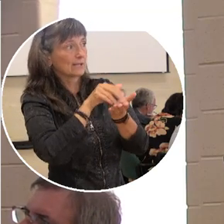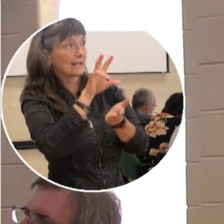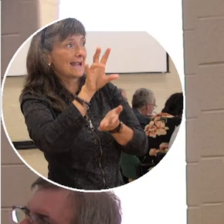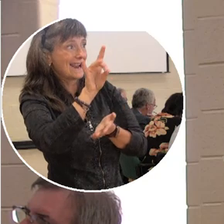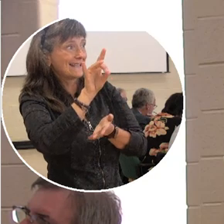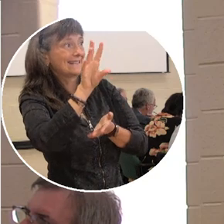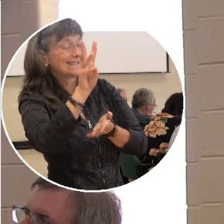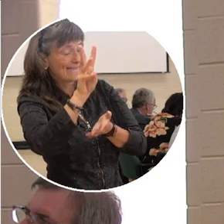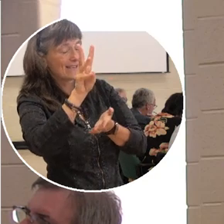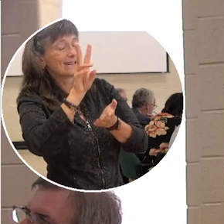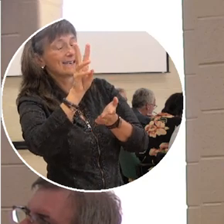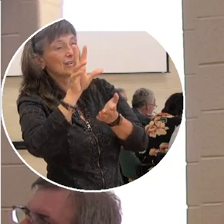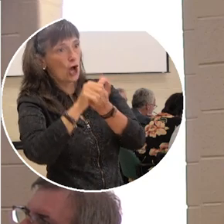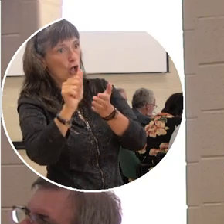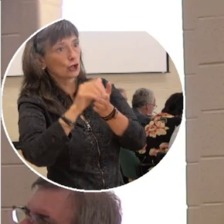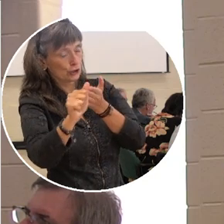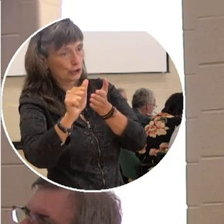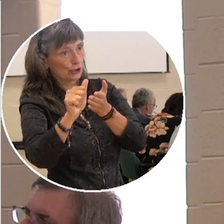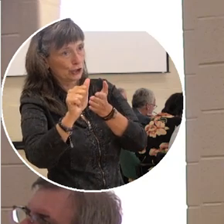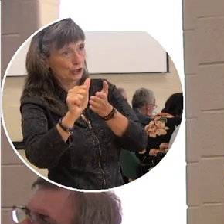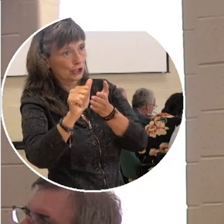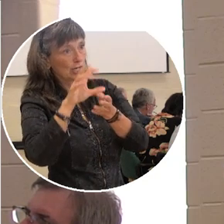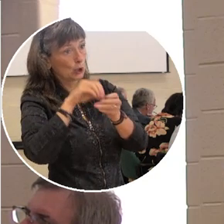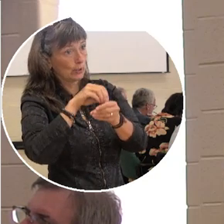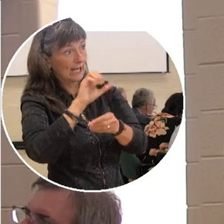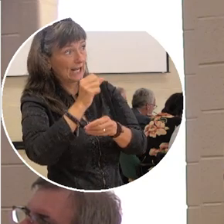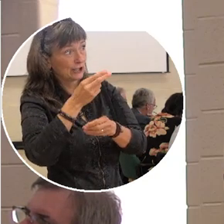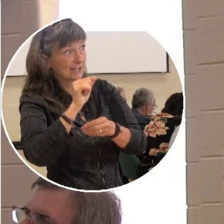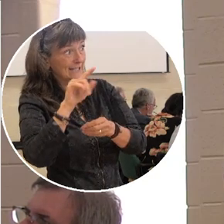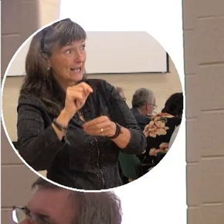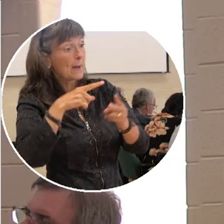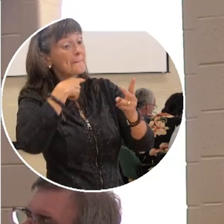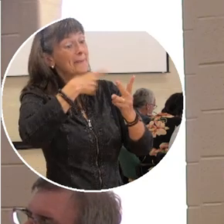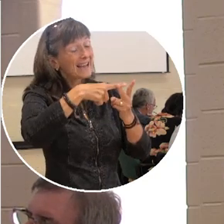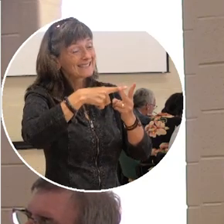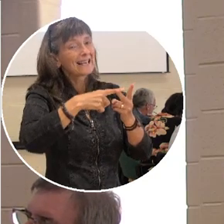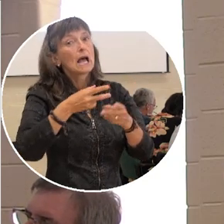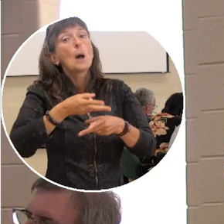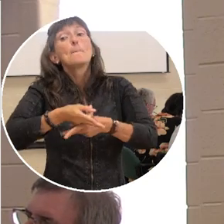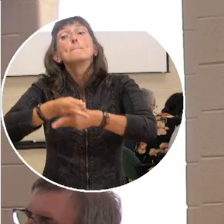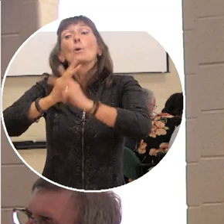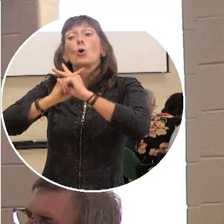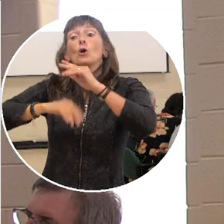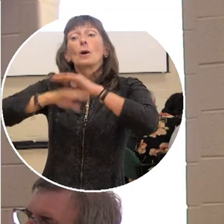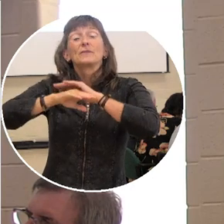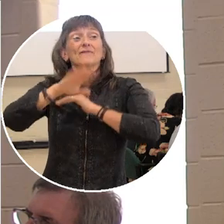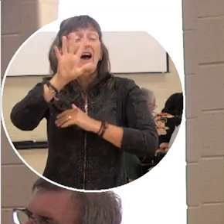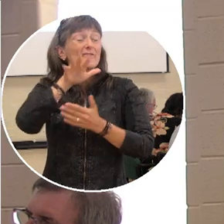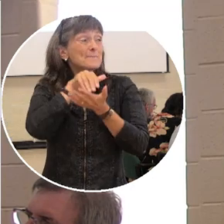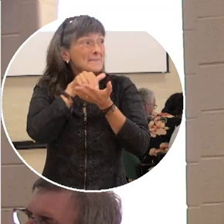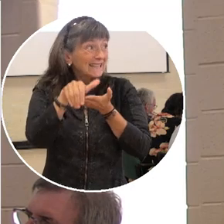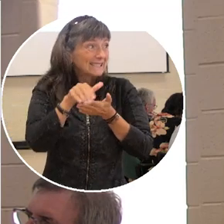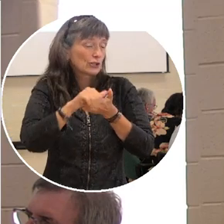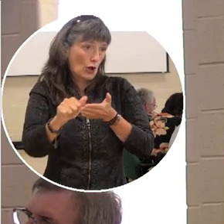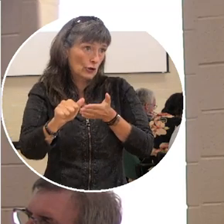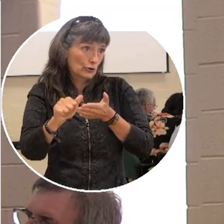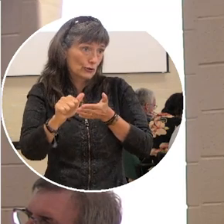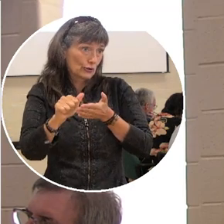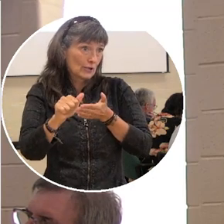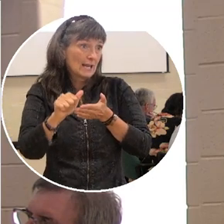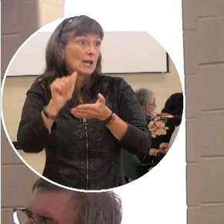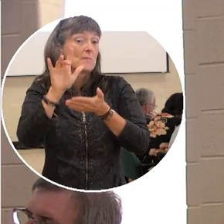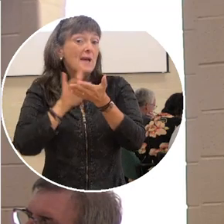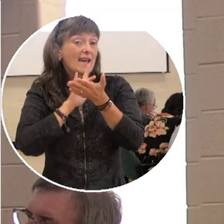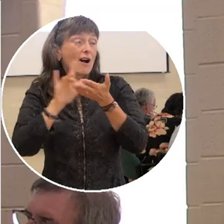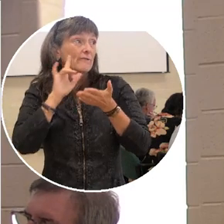$4,741,687, HST included, and secondly, to borrow up to $5 million with an amortization period